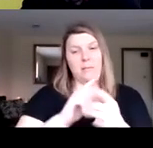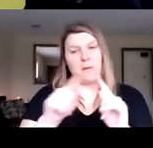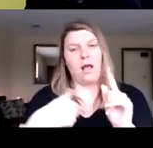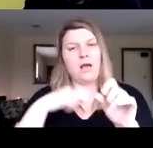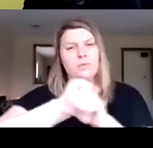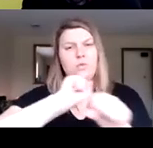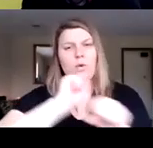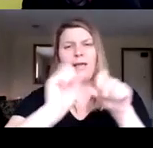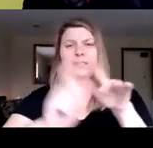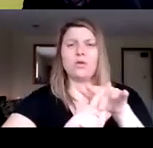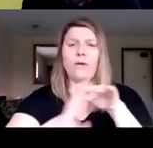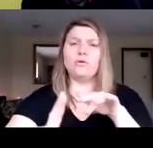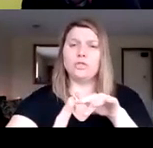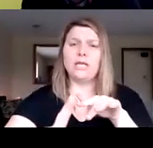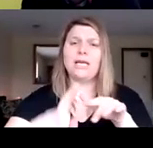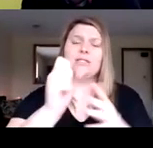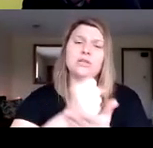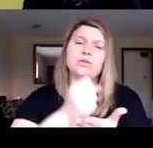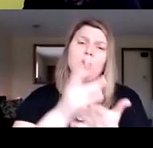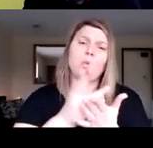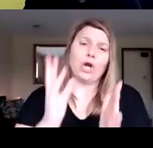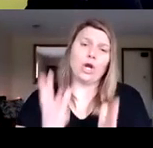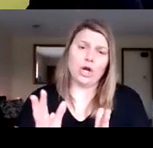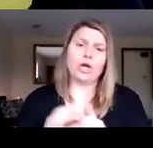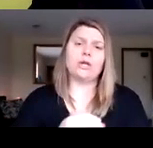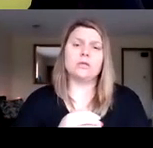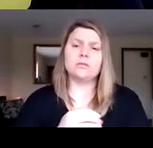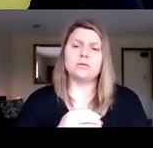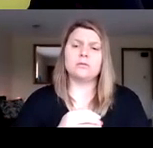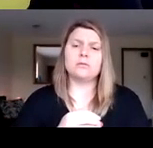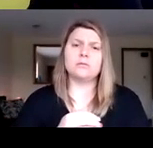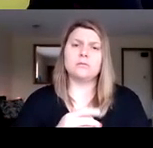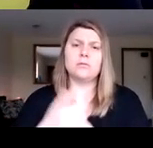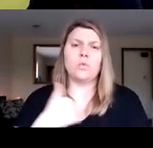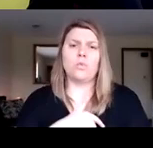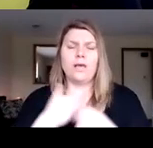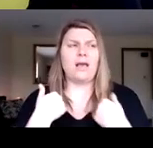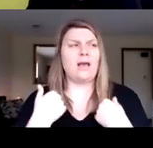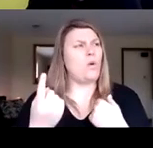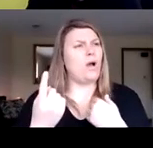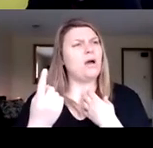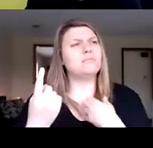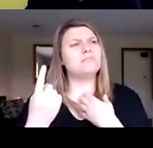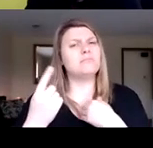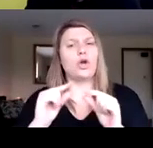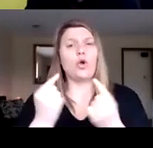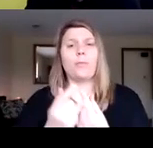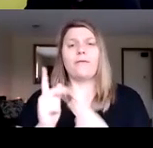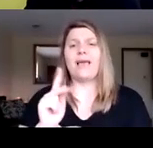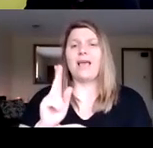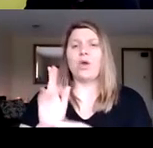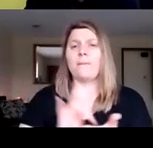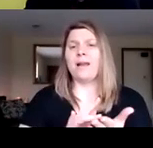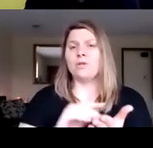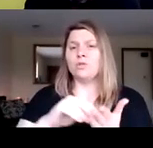a refugee social worker, and we had a group of KU medical students talk